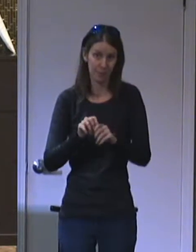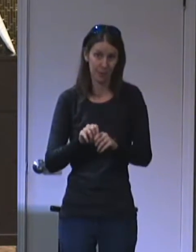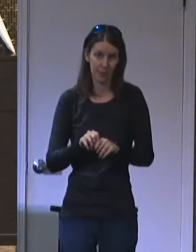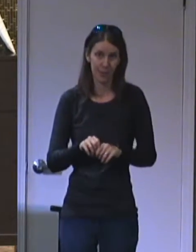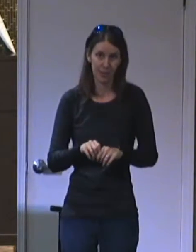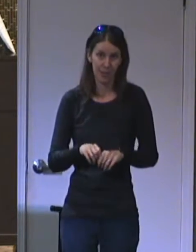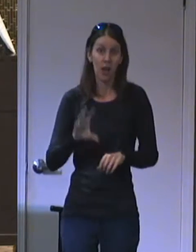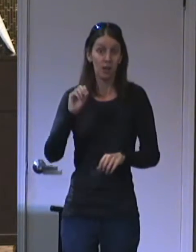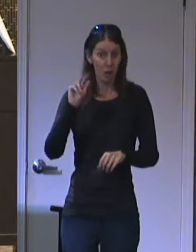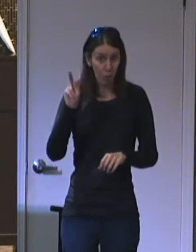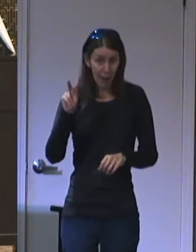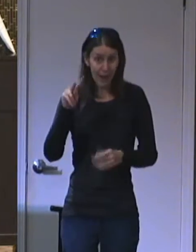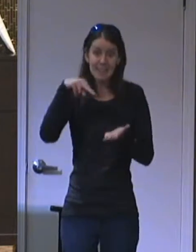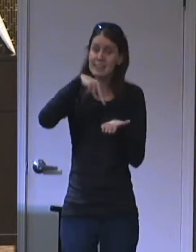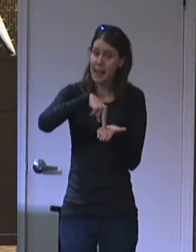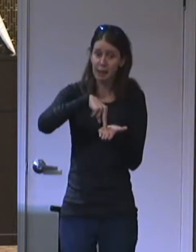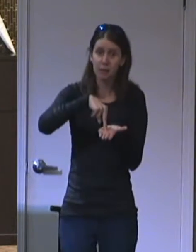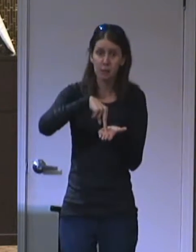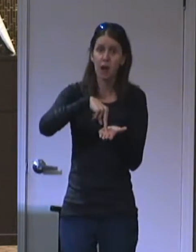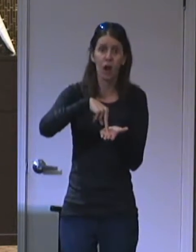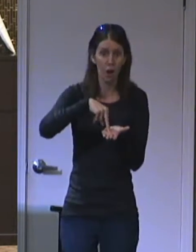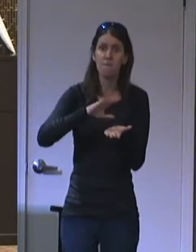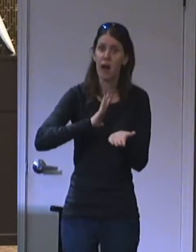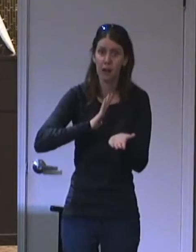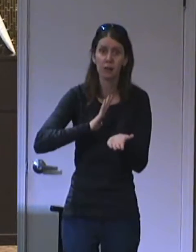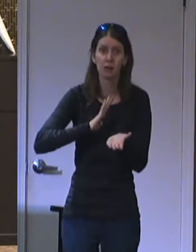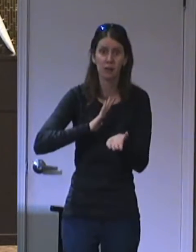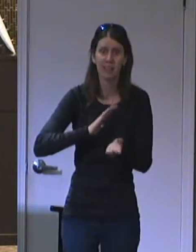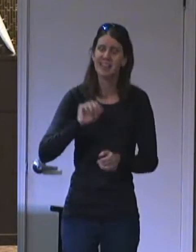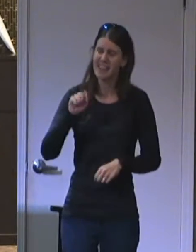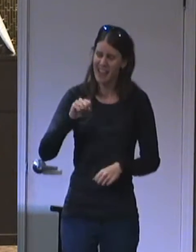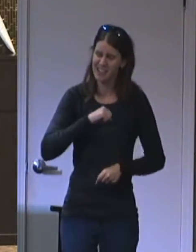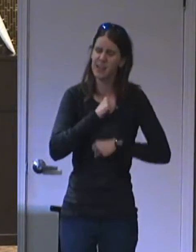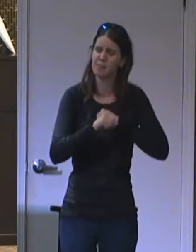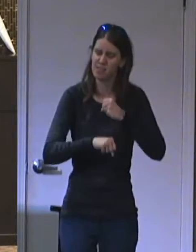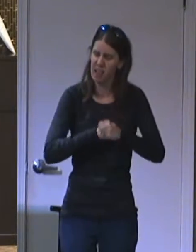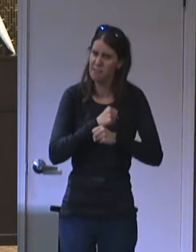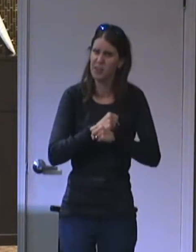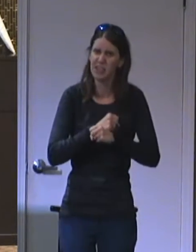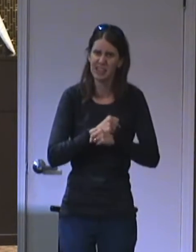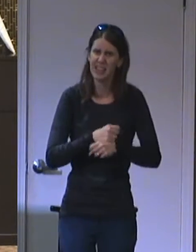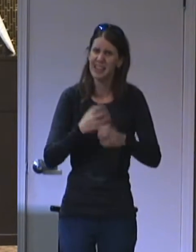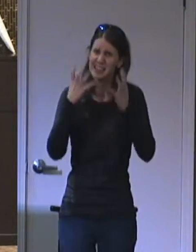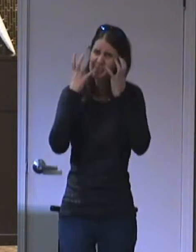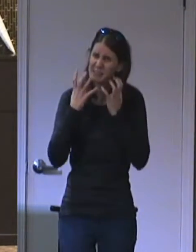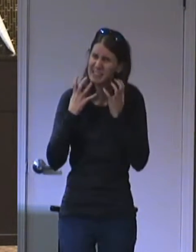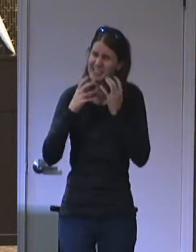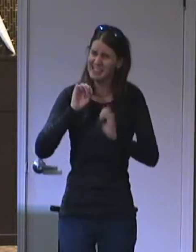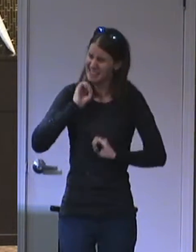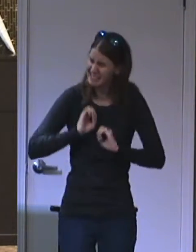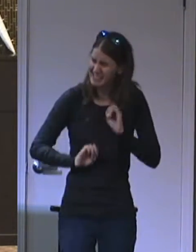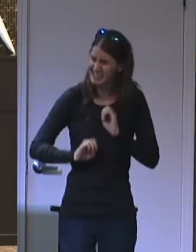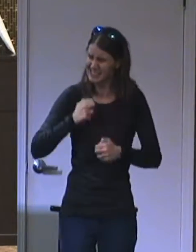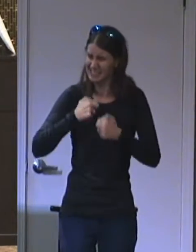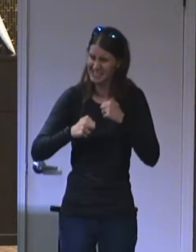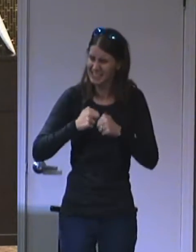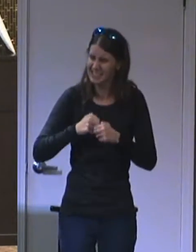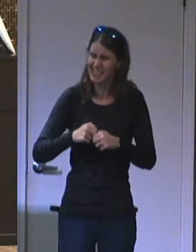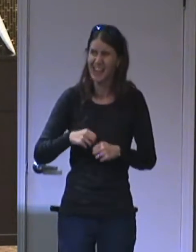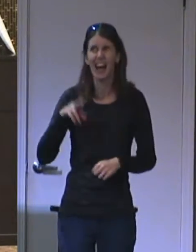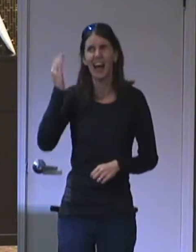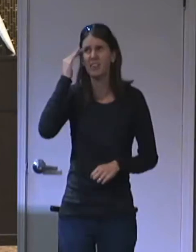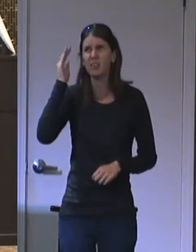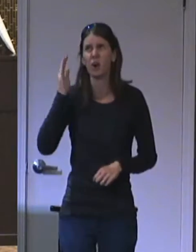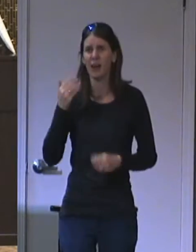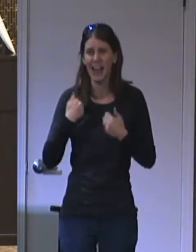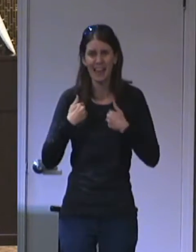and we're okay, God, I know that I'm struggling right here. I know that I've got an emotional trauma going on in my